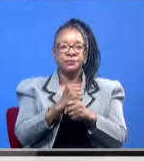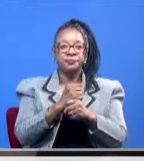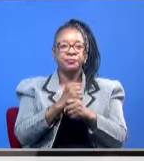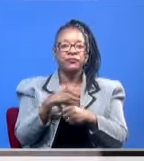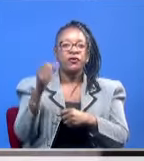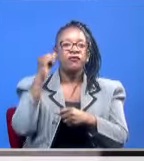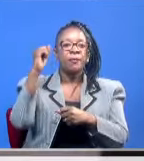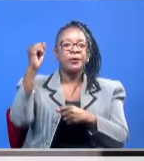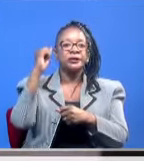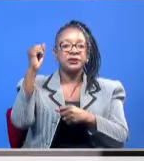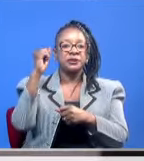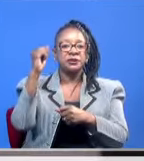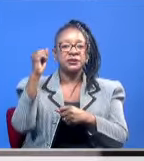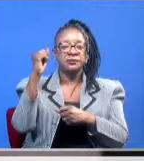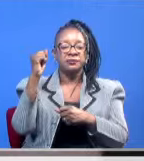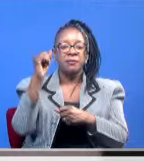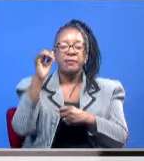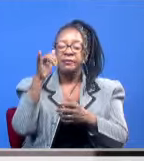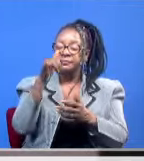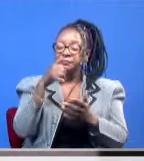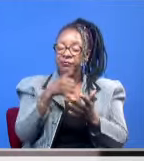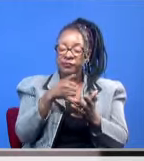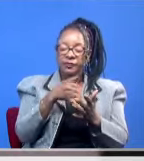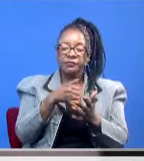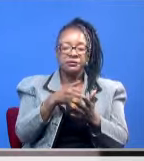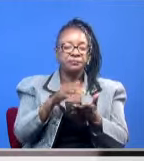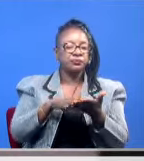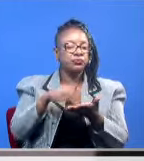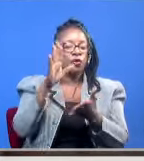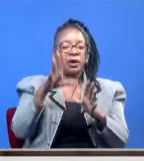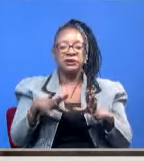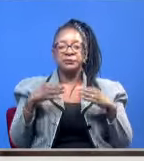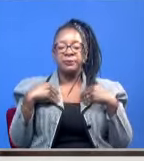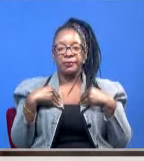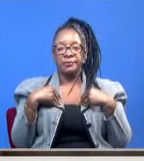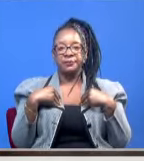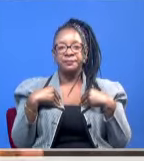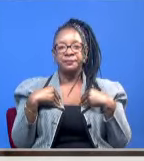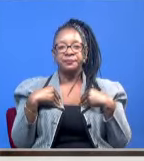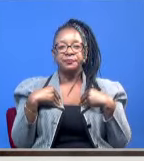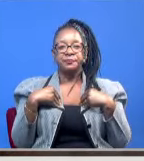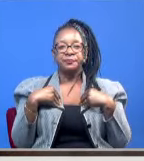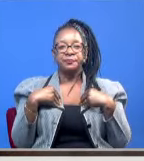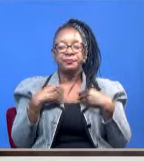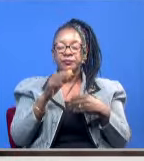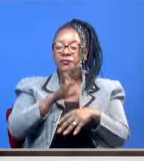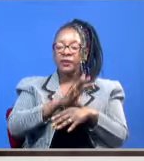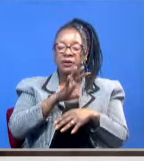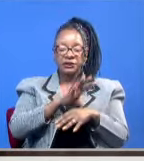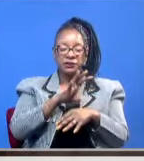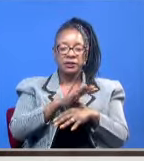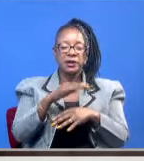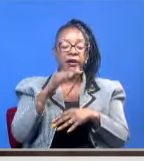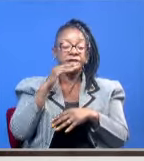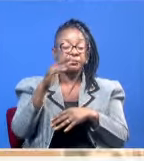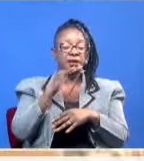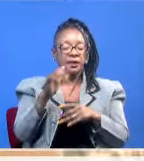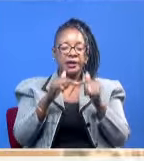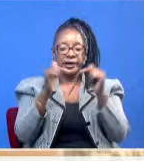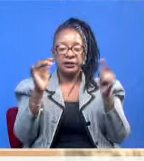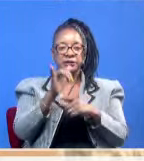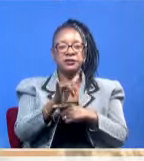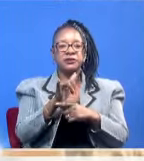politics. While it is increasingly appearing to be more acceptable, there's a remnant in the church speaking against it.